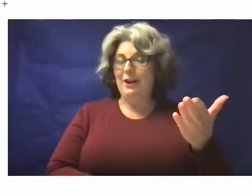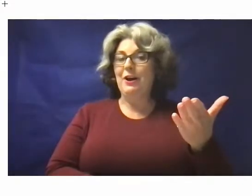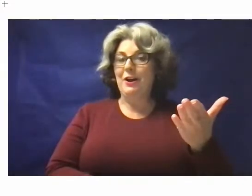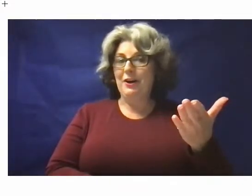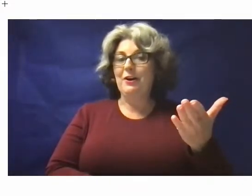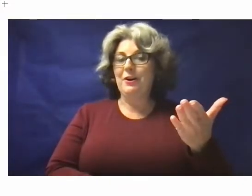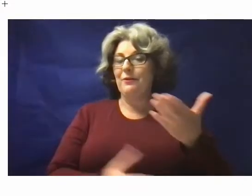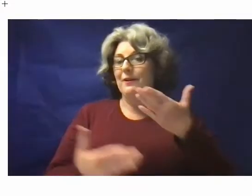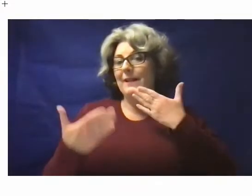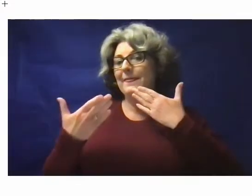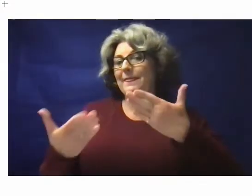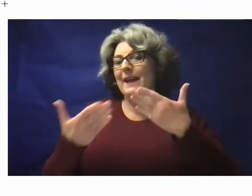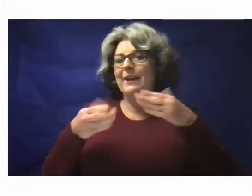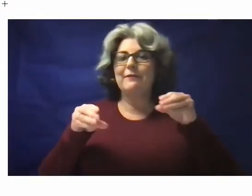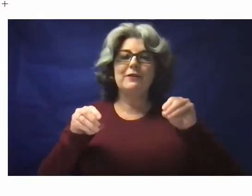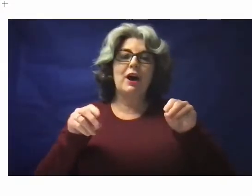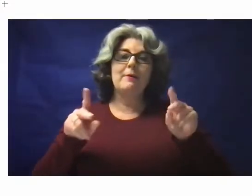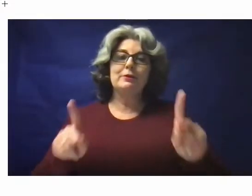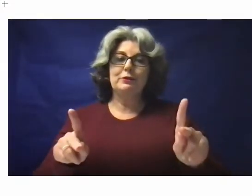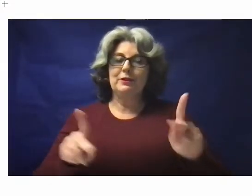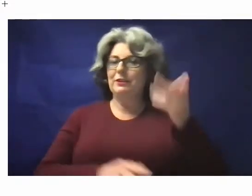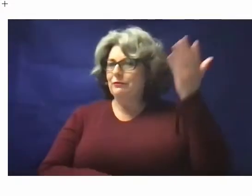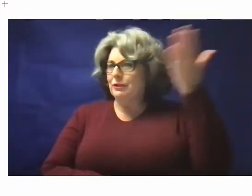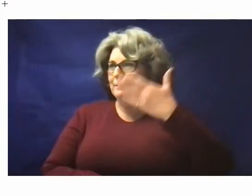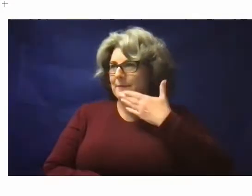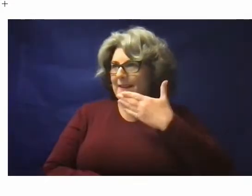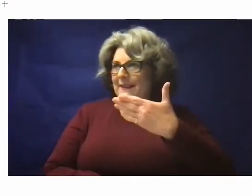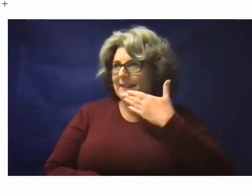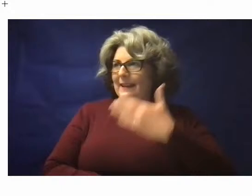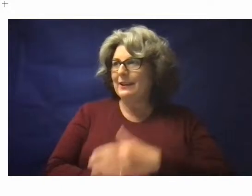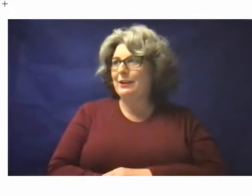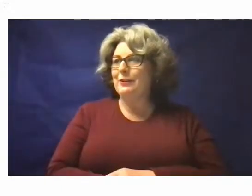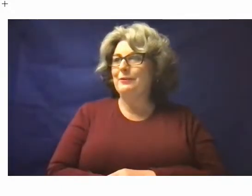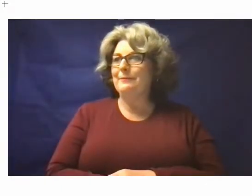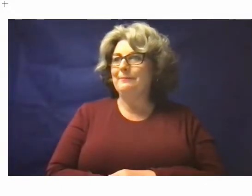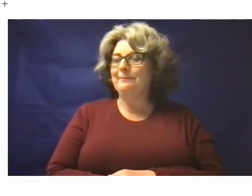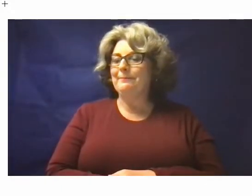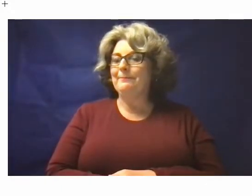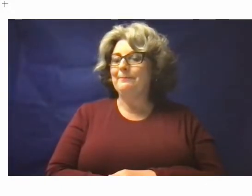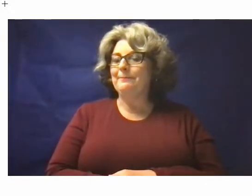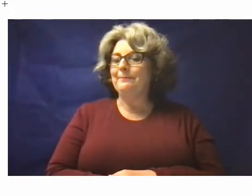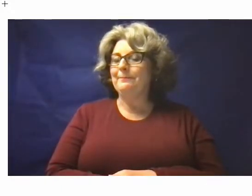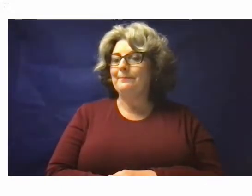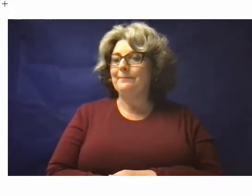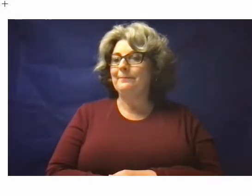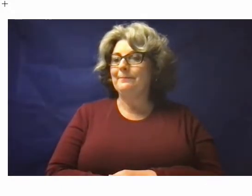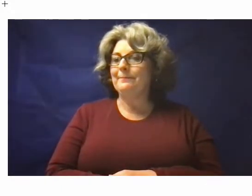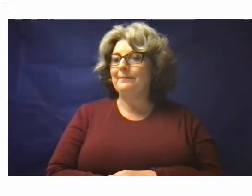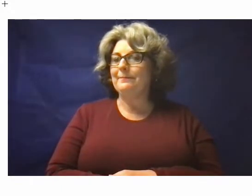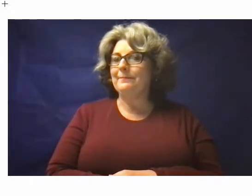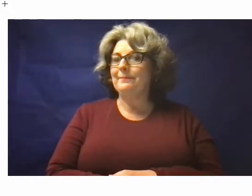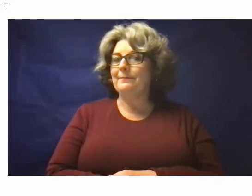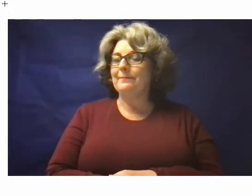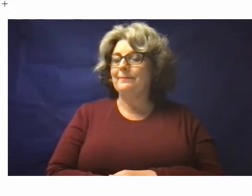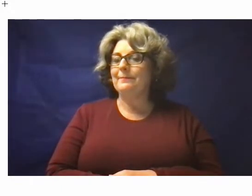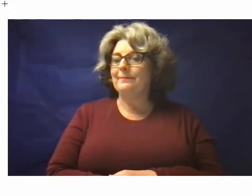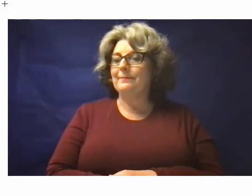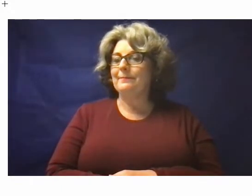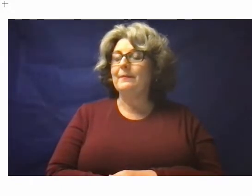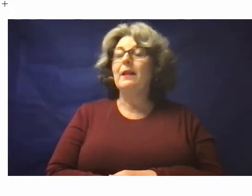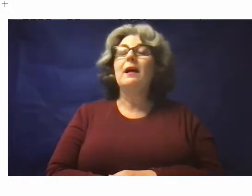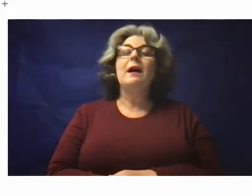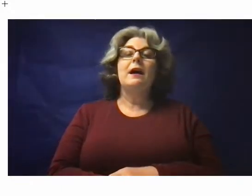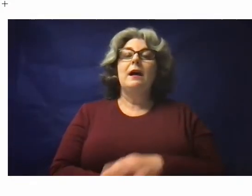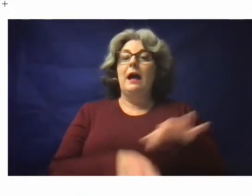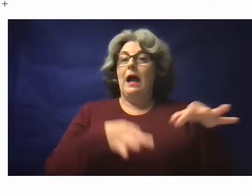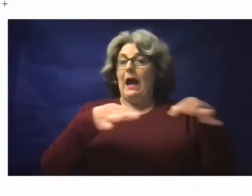you for a wonderful opportunity to speak. I'm going to be touching on the topic of accommodation during the